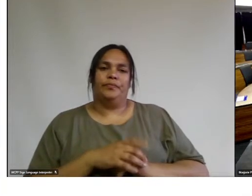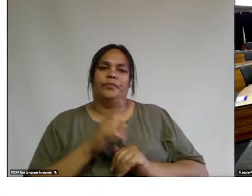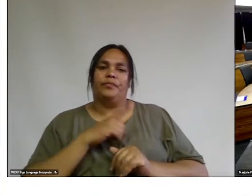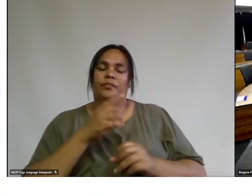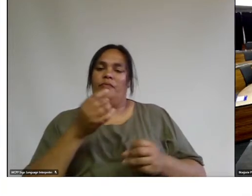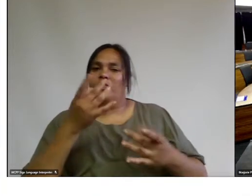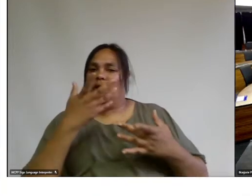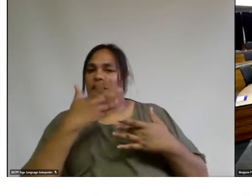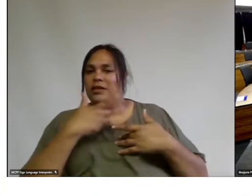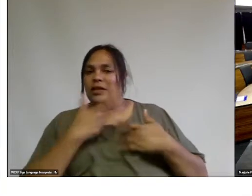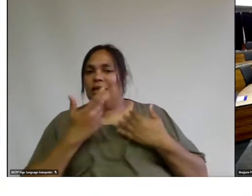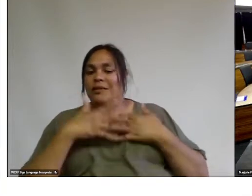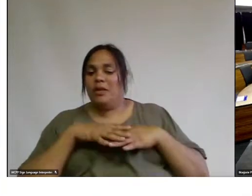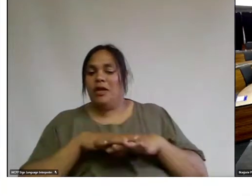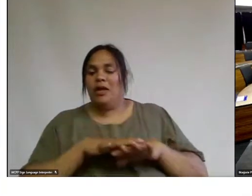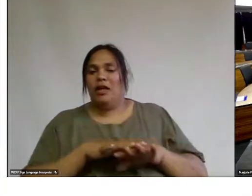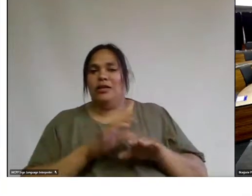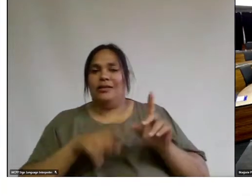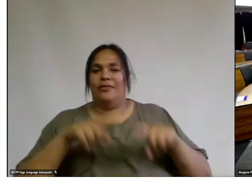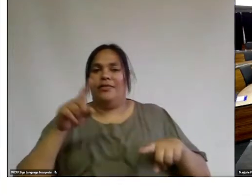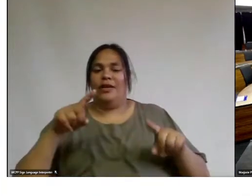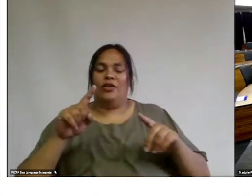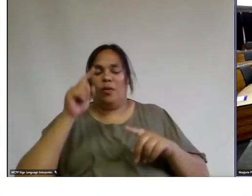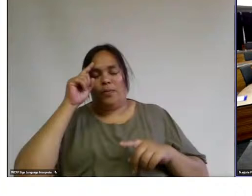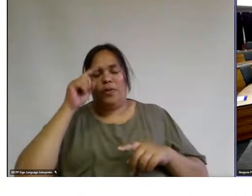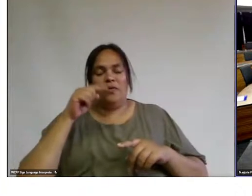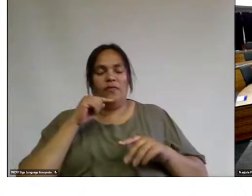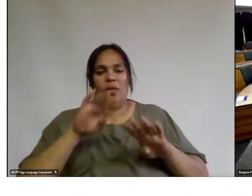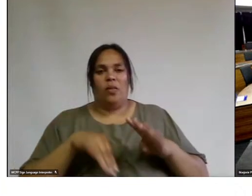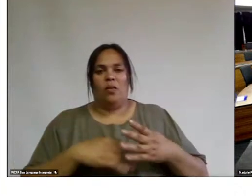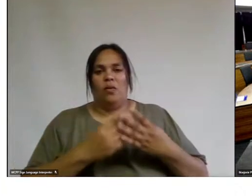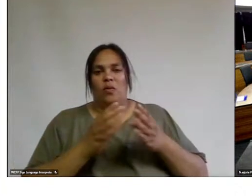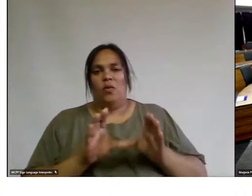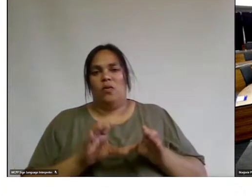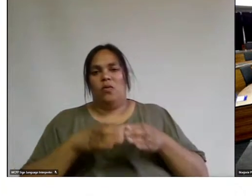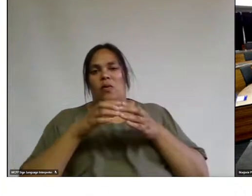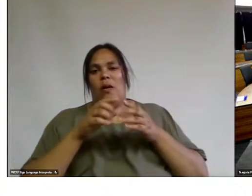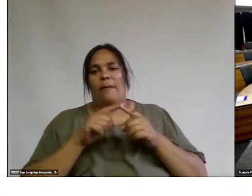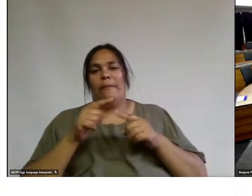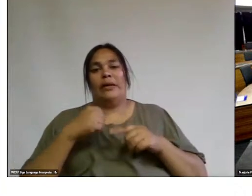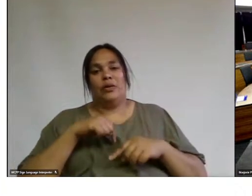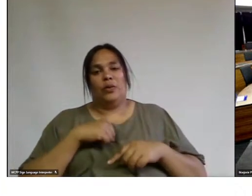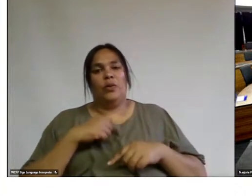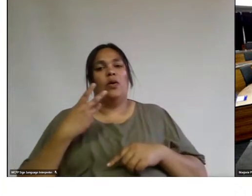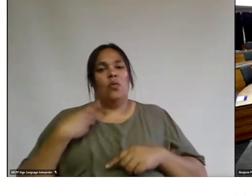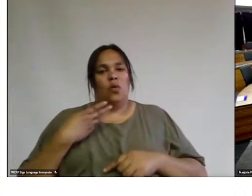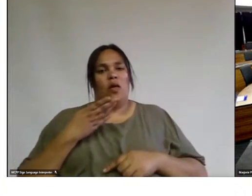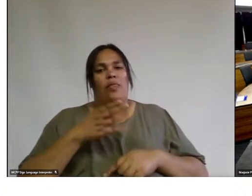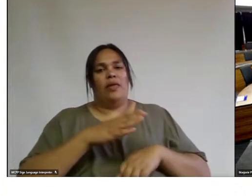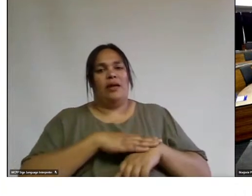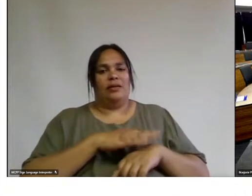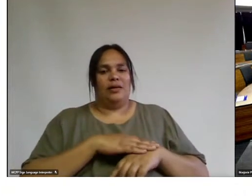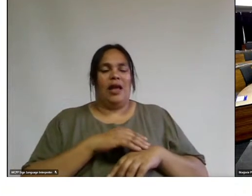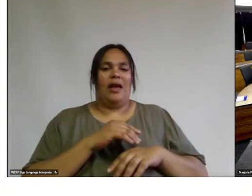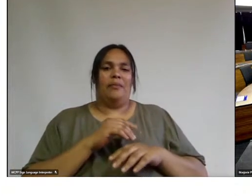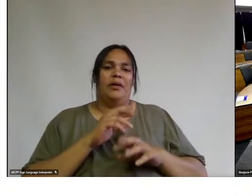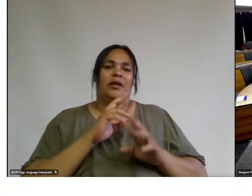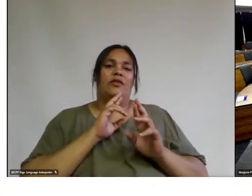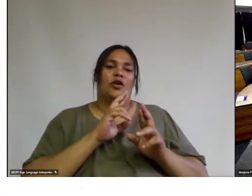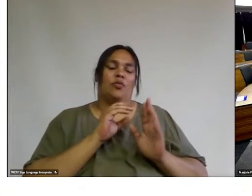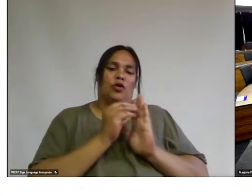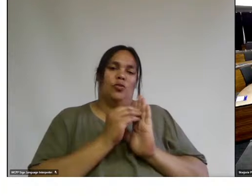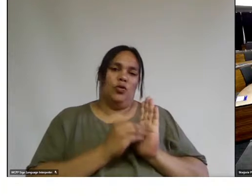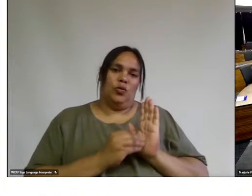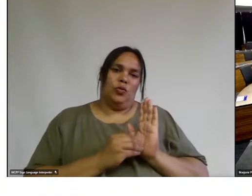indicate implementing a preferential procurement policy. And I think we were in the odd ages report that